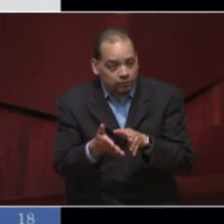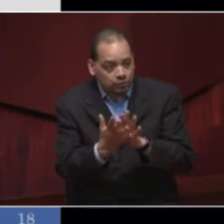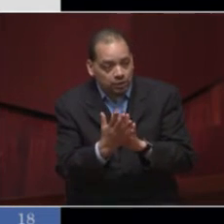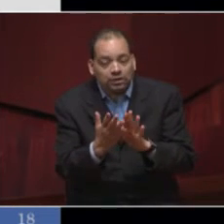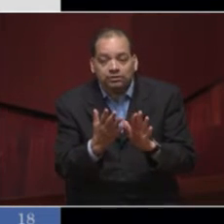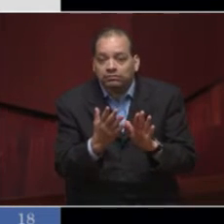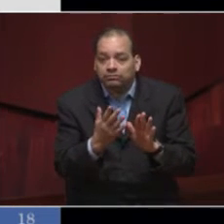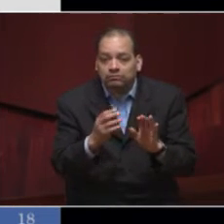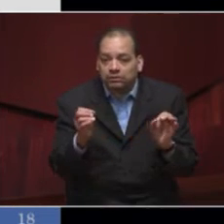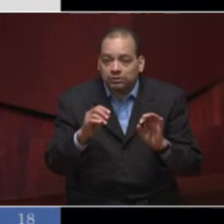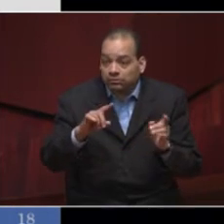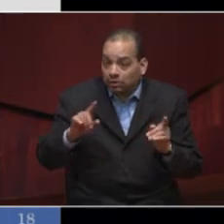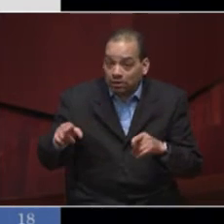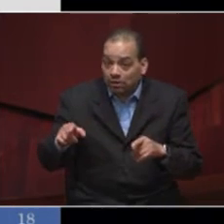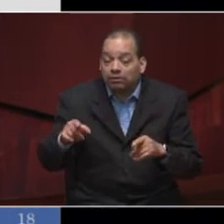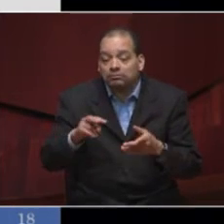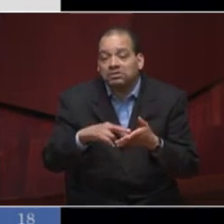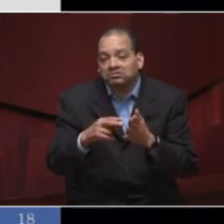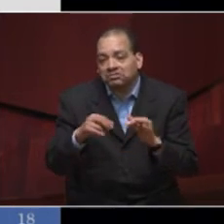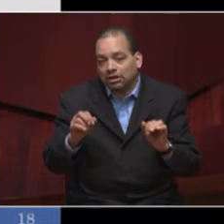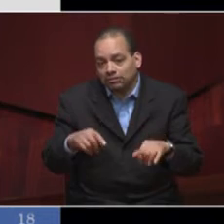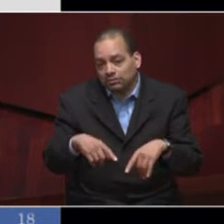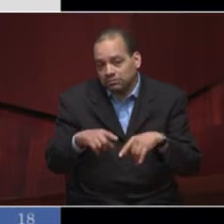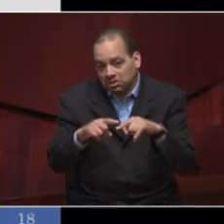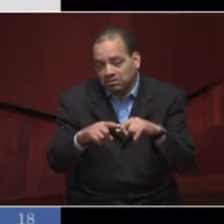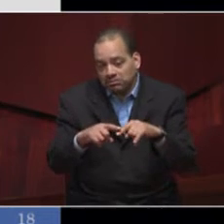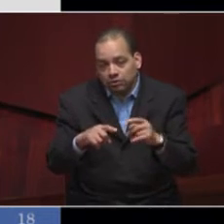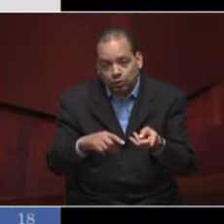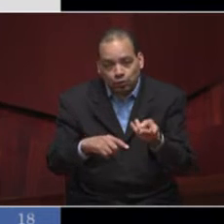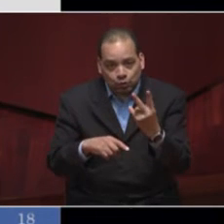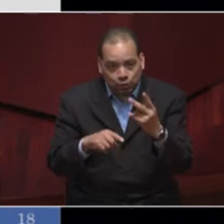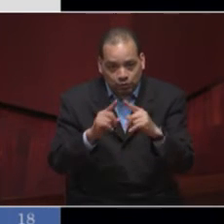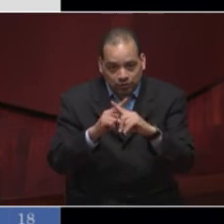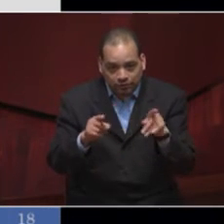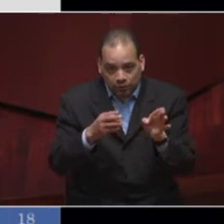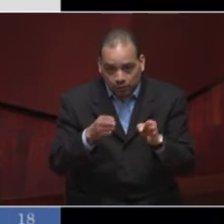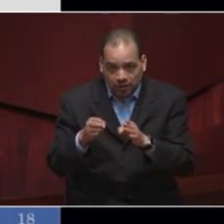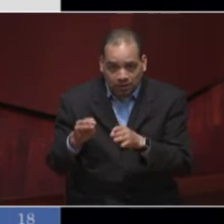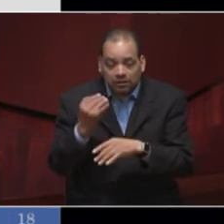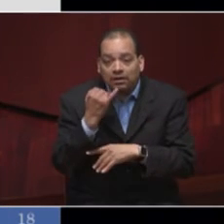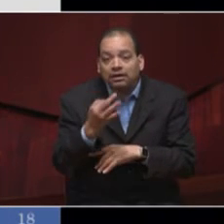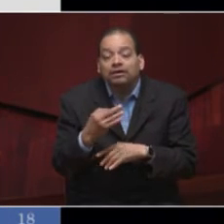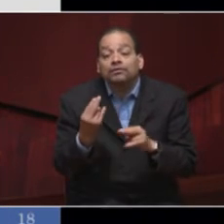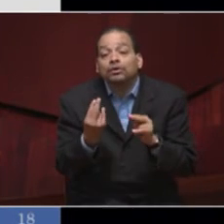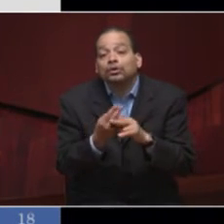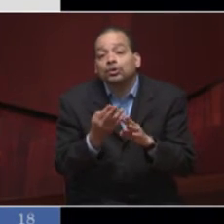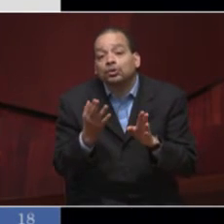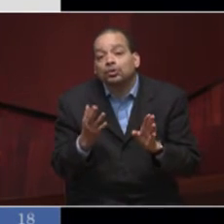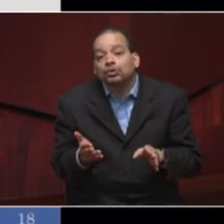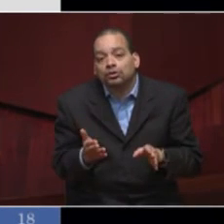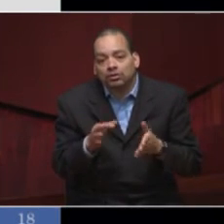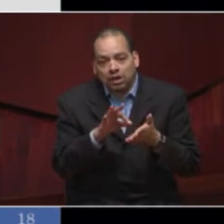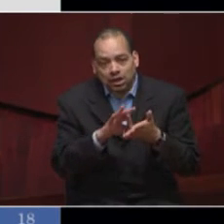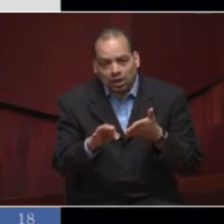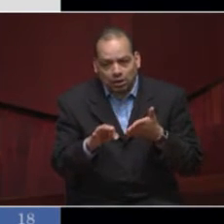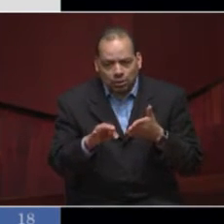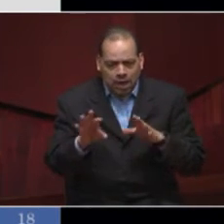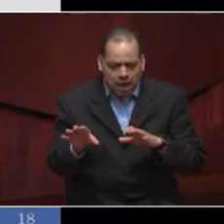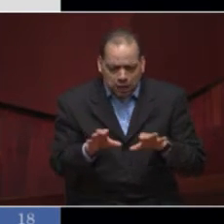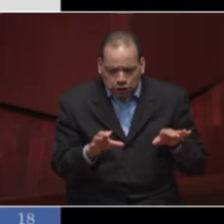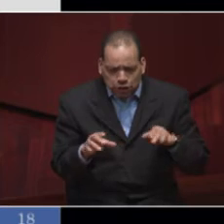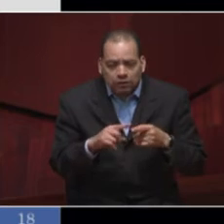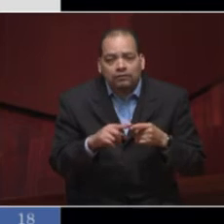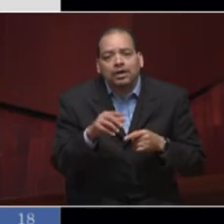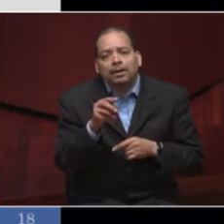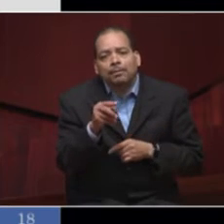That is the second way that an account can be suspended. So if a user keeps his account active and changes the